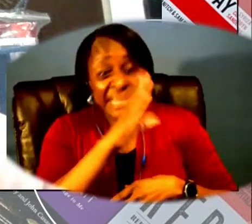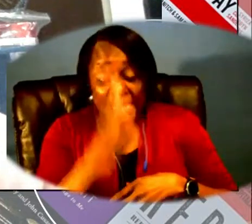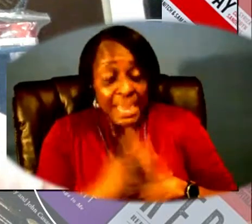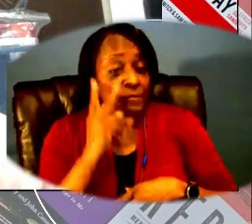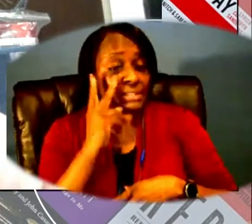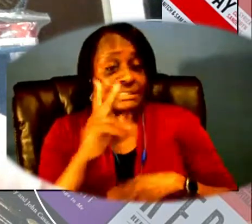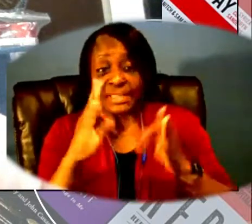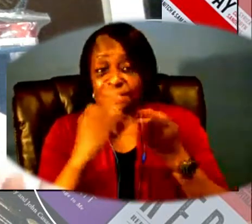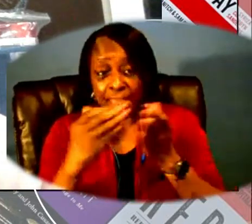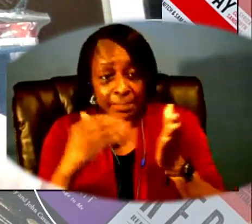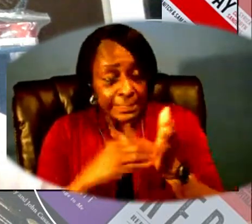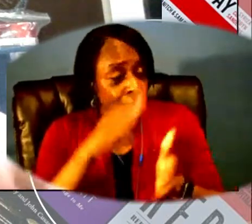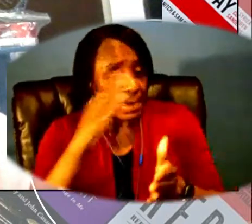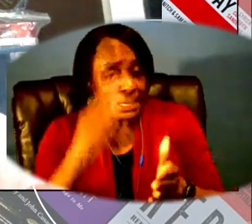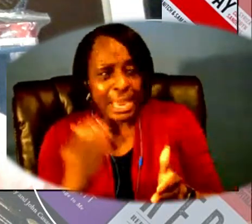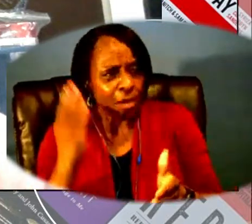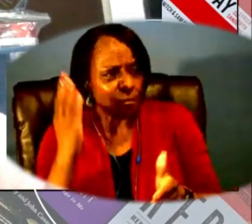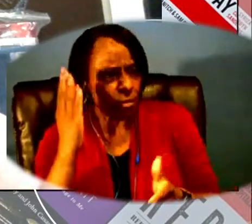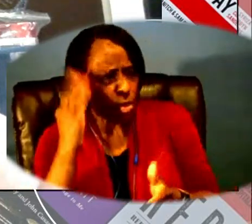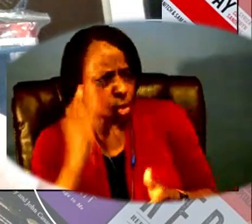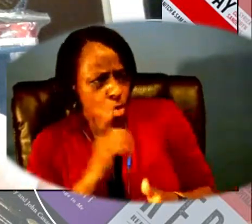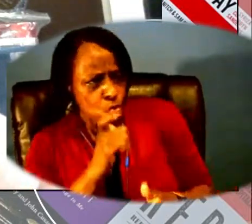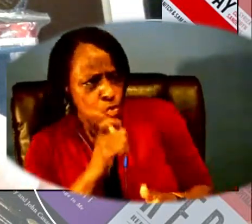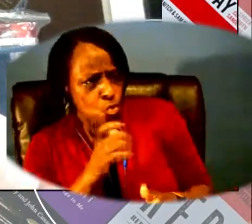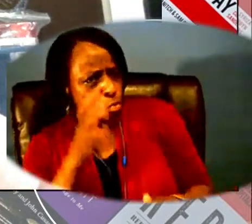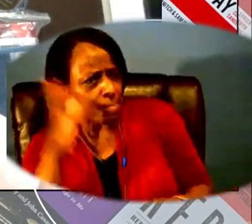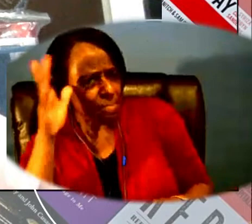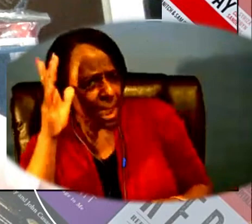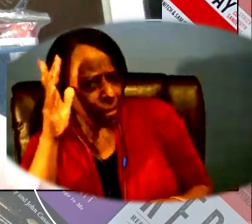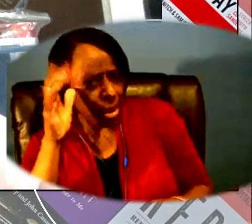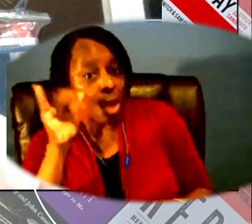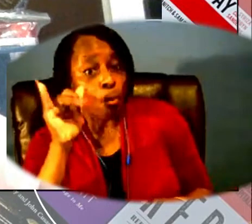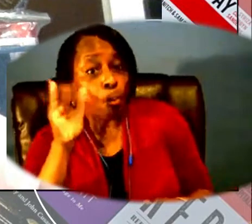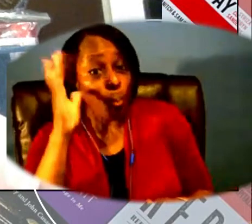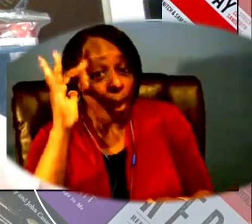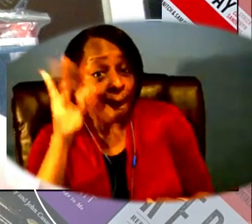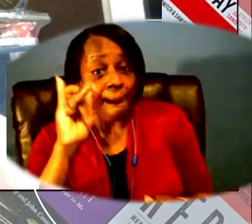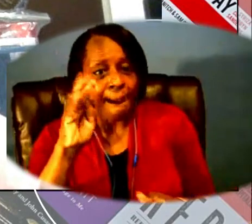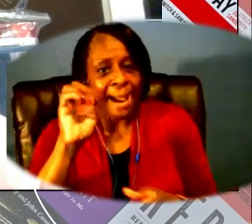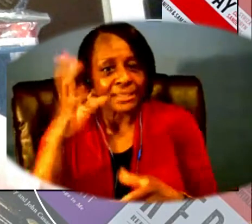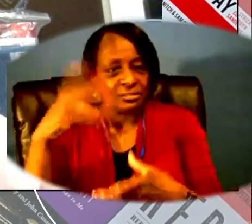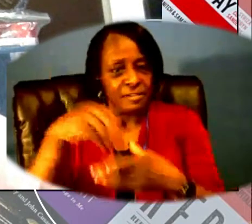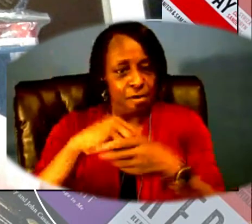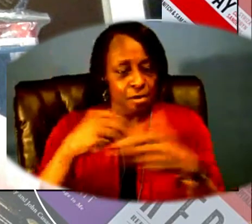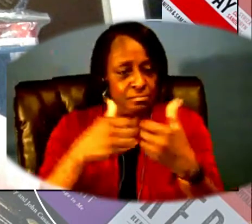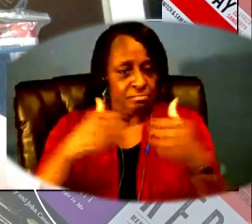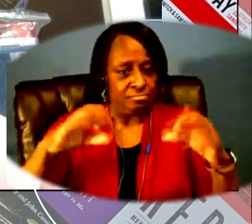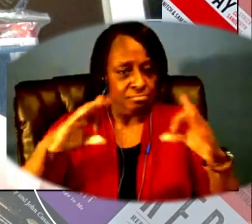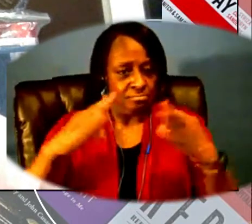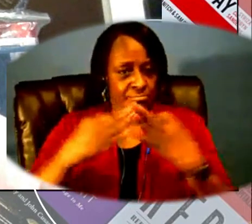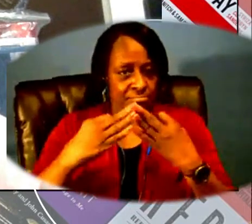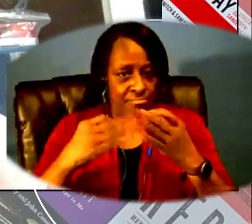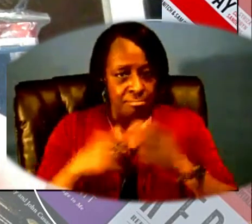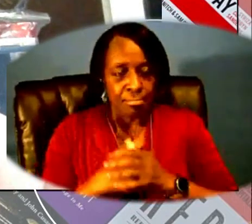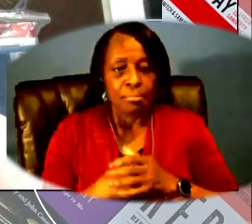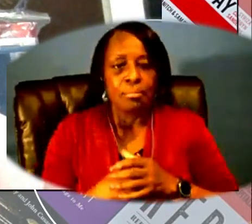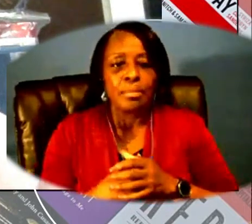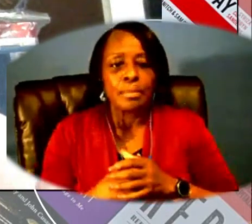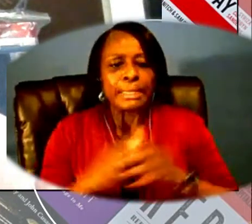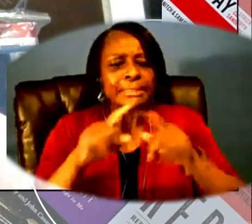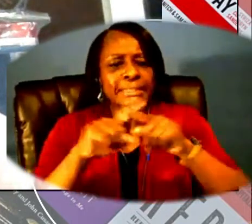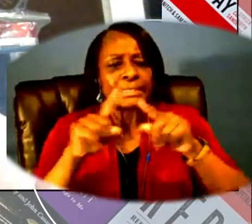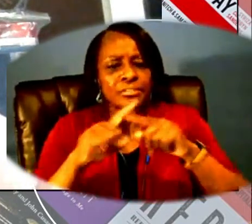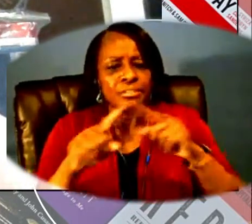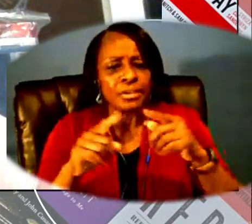get to know who their parents were because of the violence that ICE is enacting. So understanding that levels of the ways in